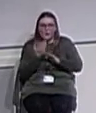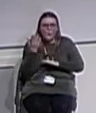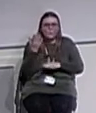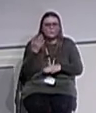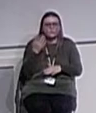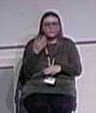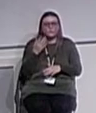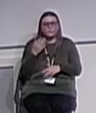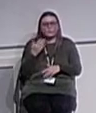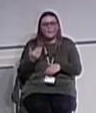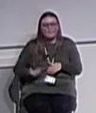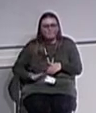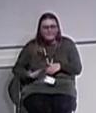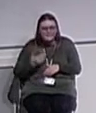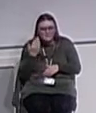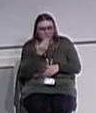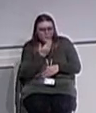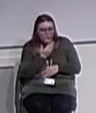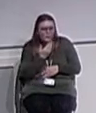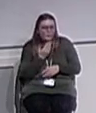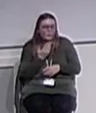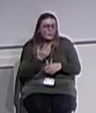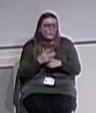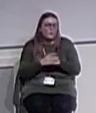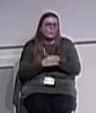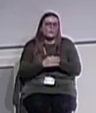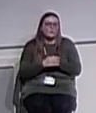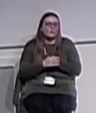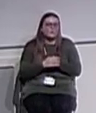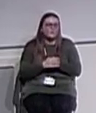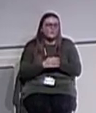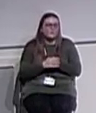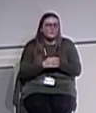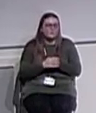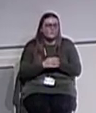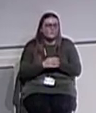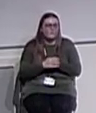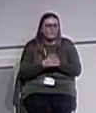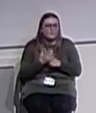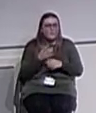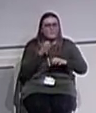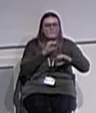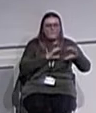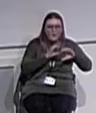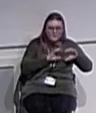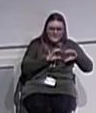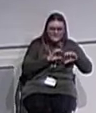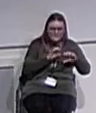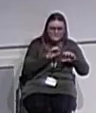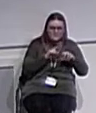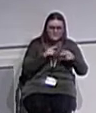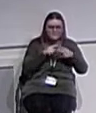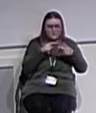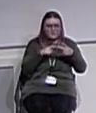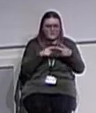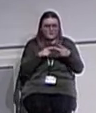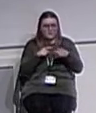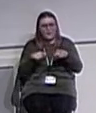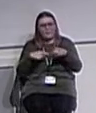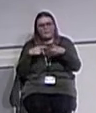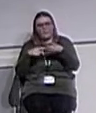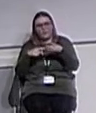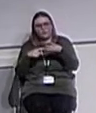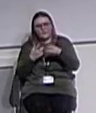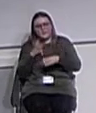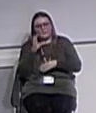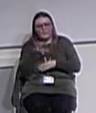innovation, entrepreneurship, I can't remember what they are. And so you do that mingled with the biosciences in first and second year. And then in third year, you go on a